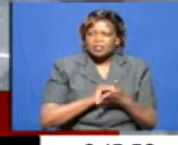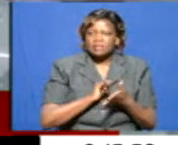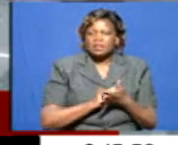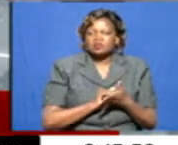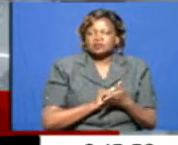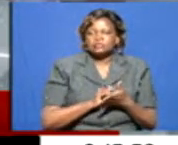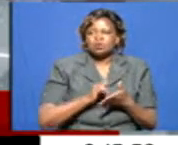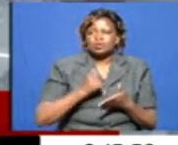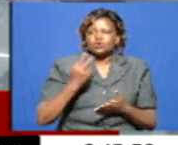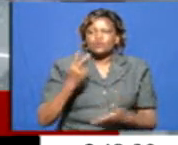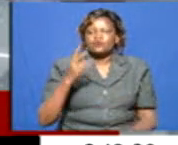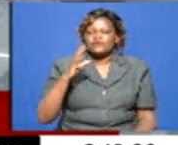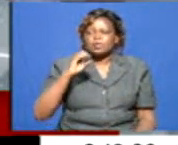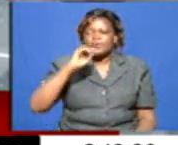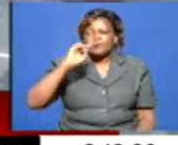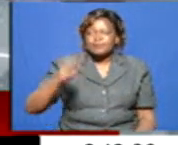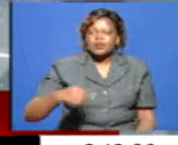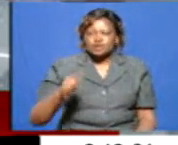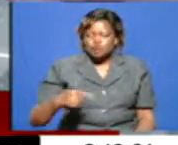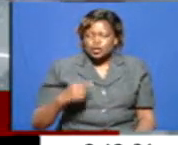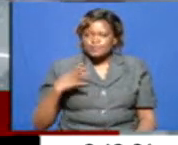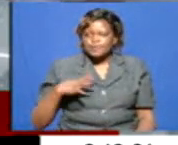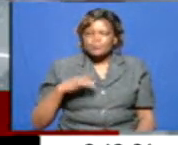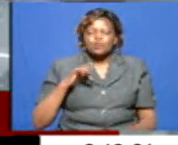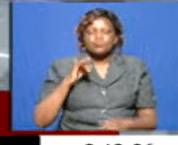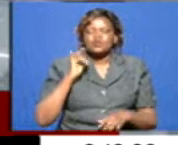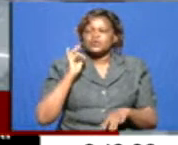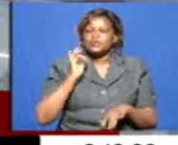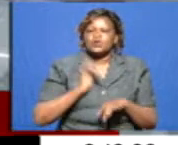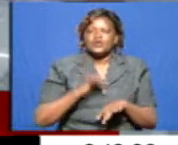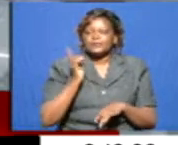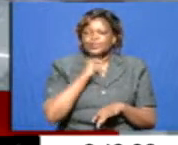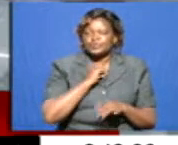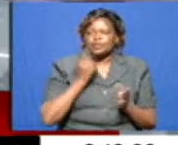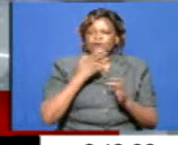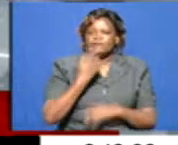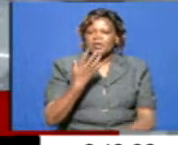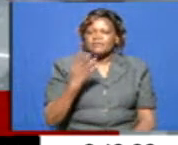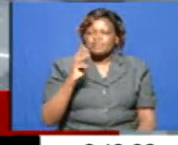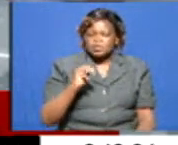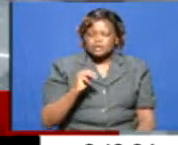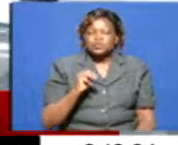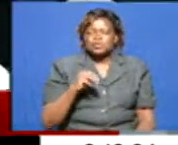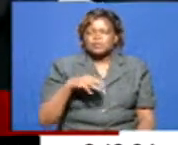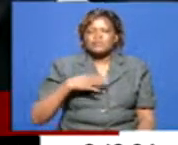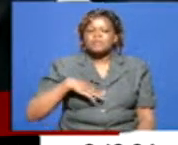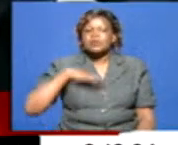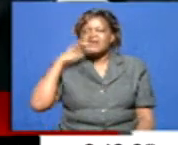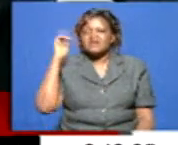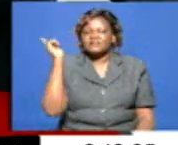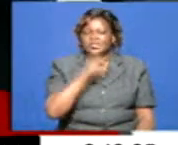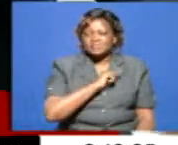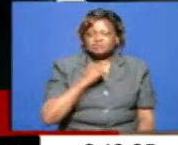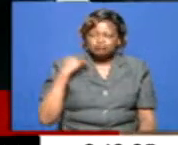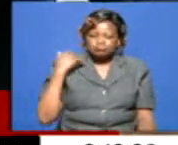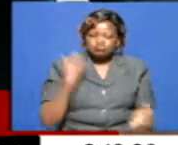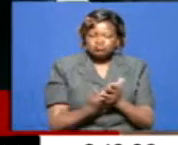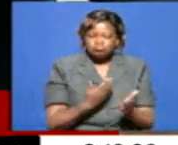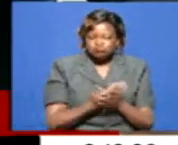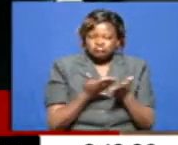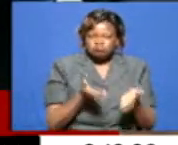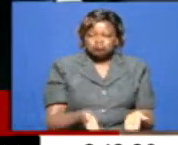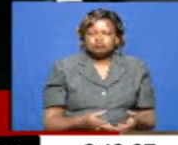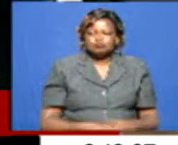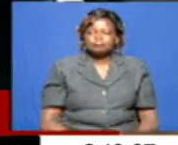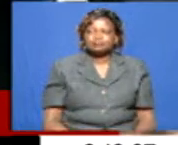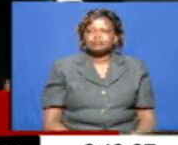than 250 million people have been infected and over 5 million people have died, sadly, so far. Now, let's go to